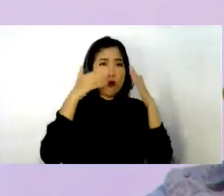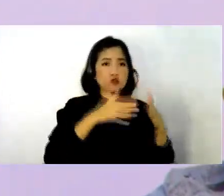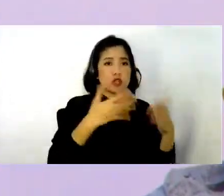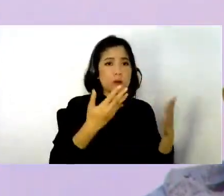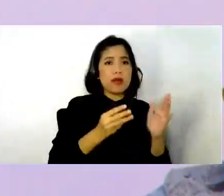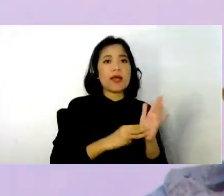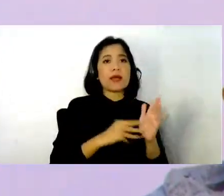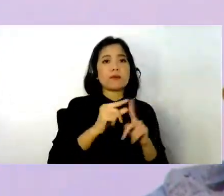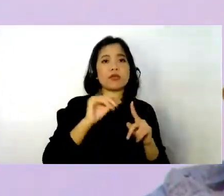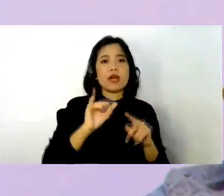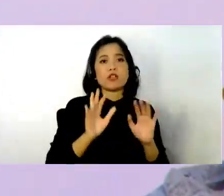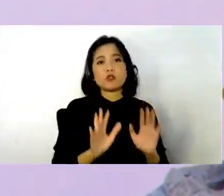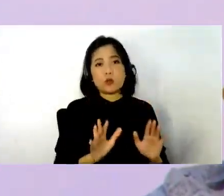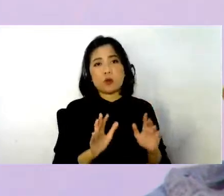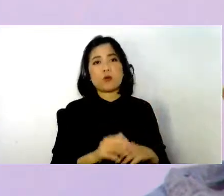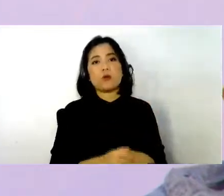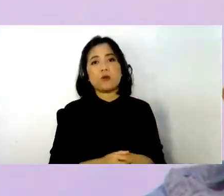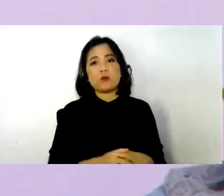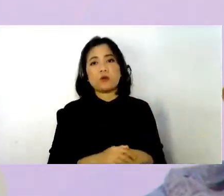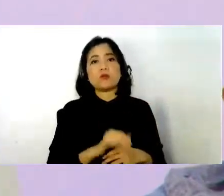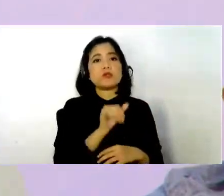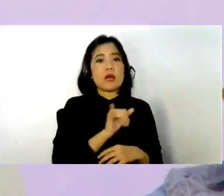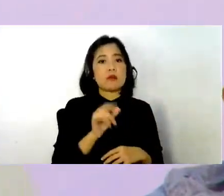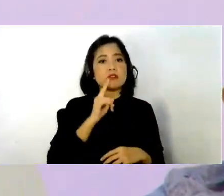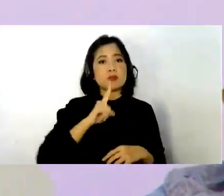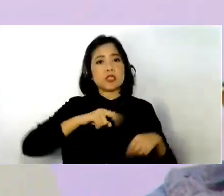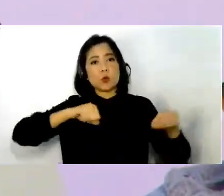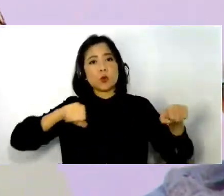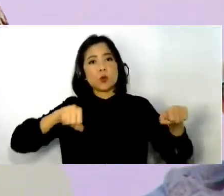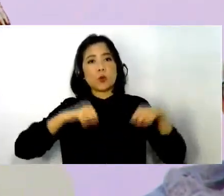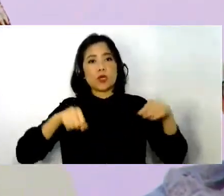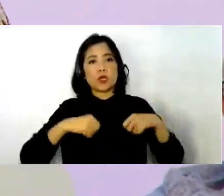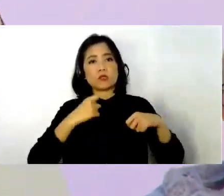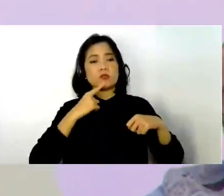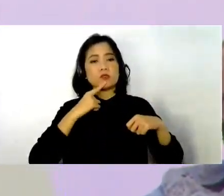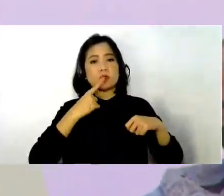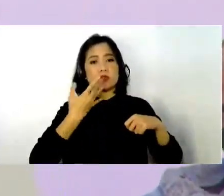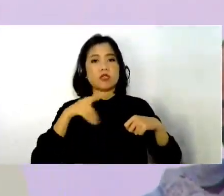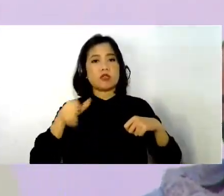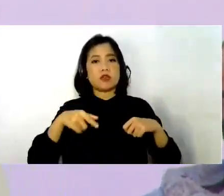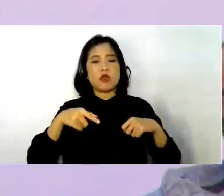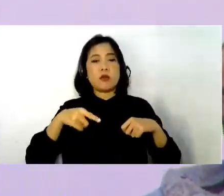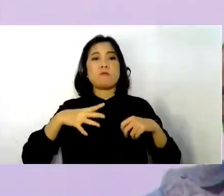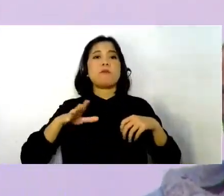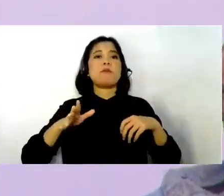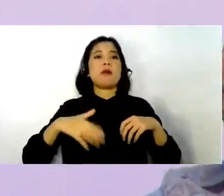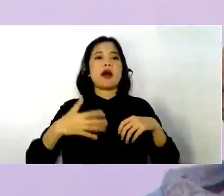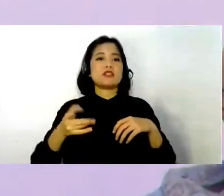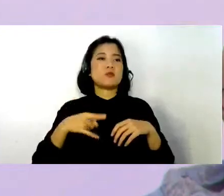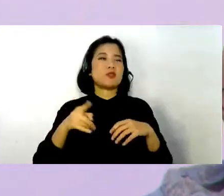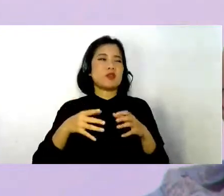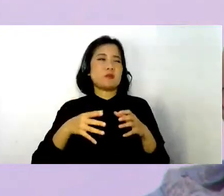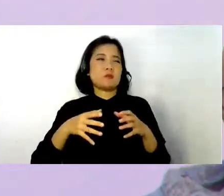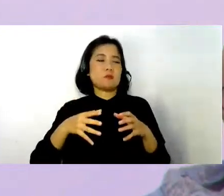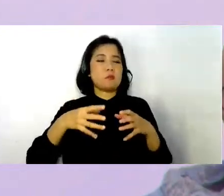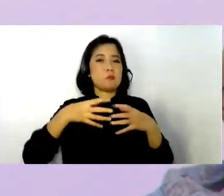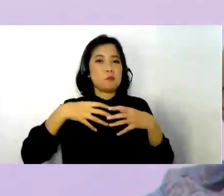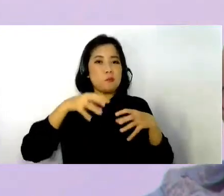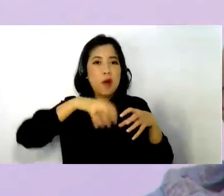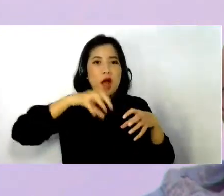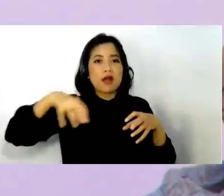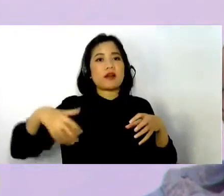country because, unfortunately, stunting is somehow unrecoverable. Once you get stunting and you